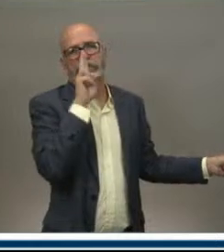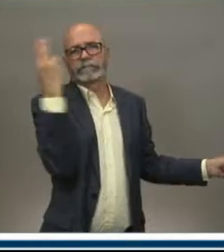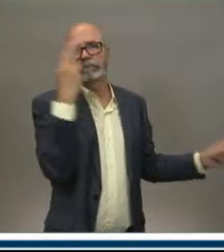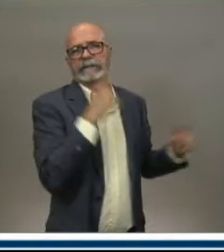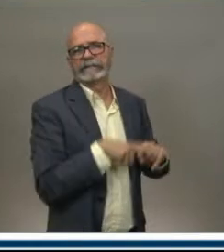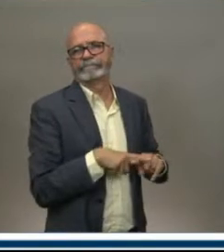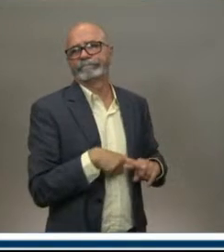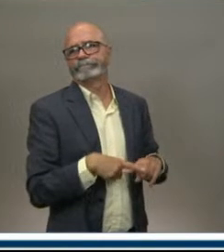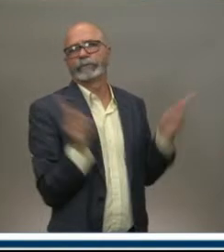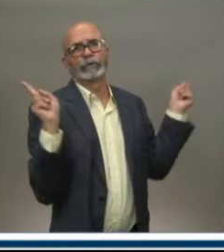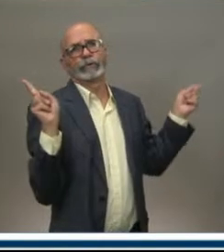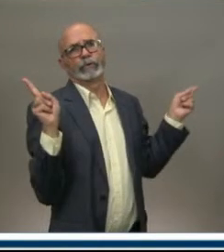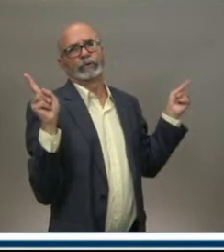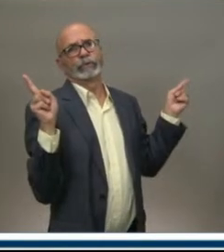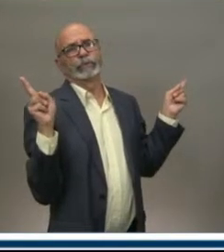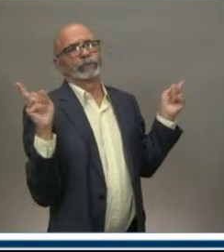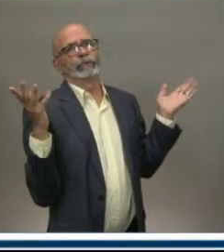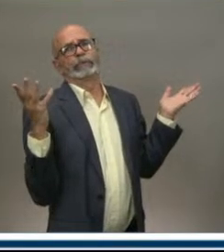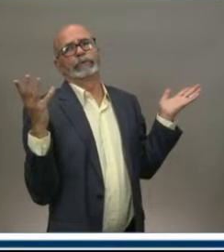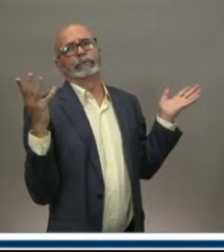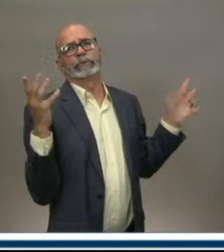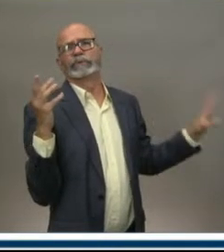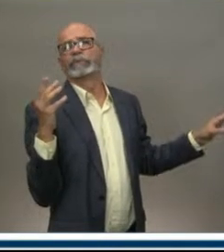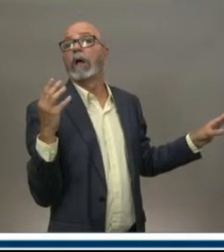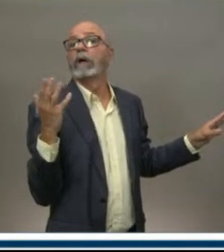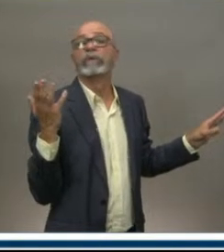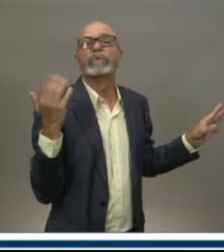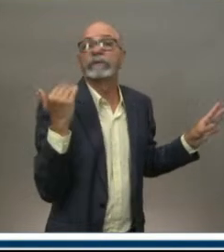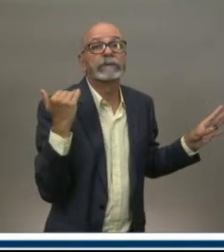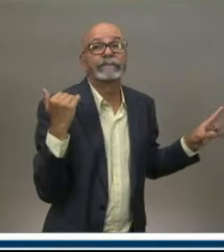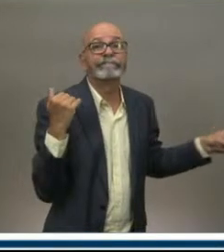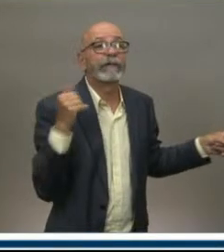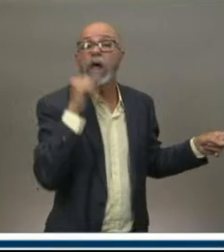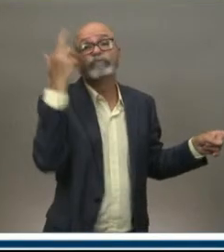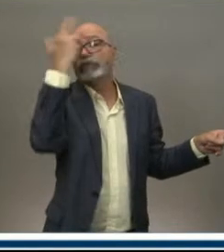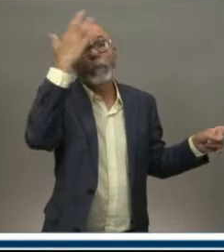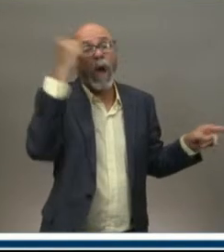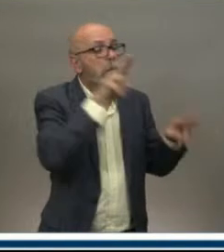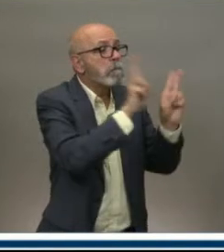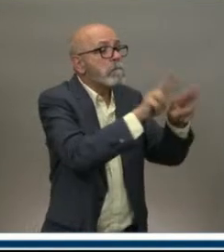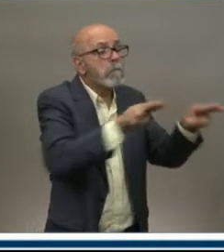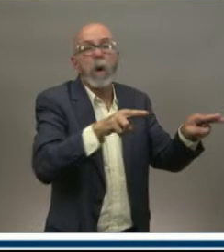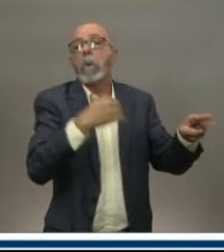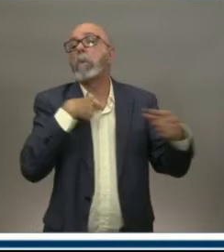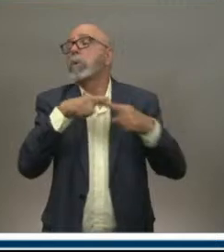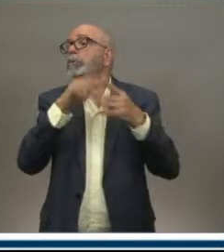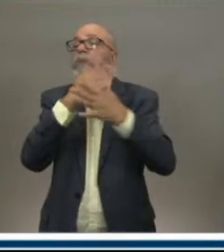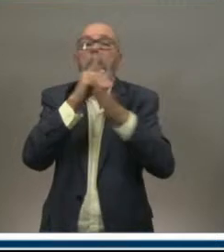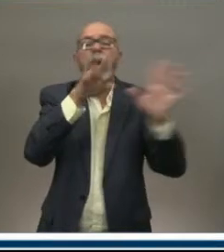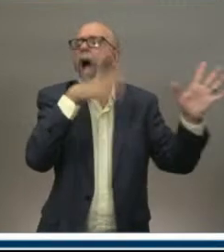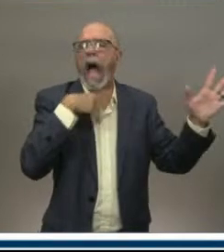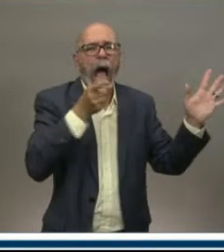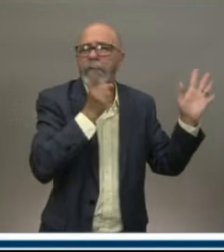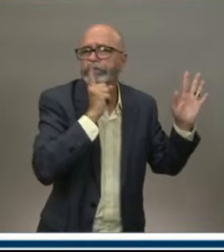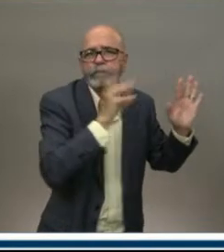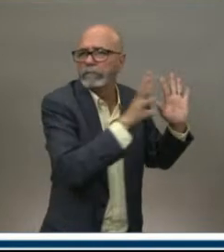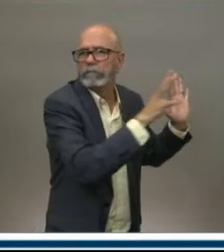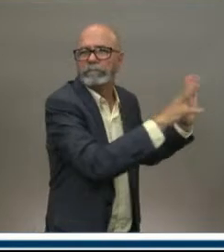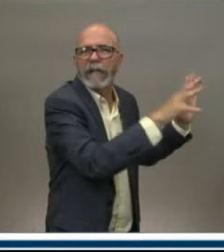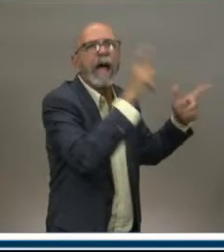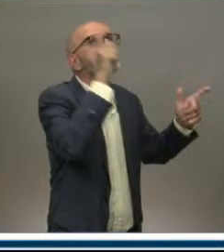was not the distribution of single and double occupancy rooms, but rather the sheer size and